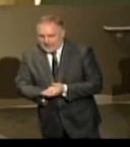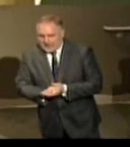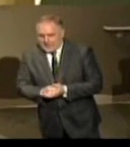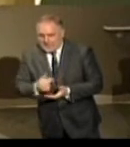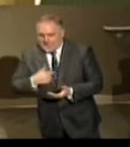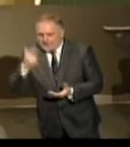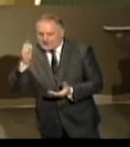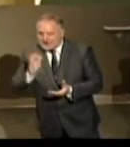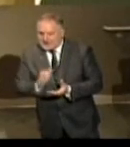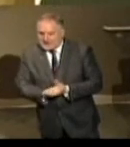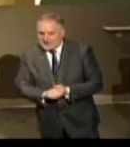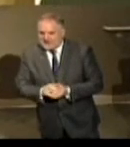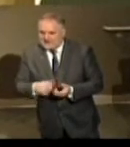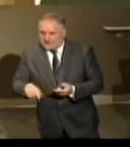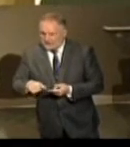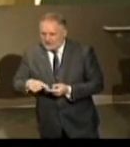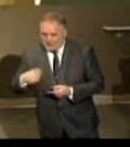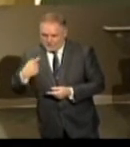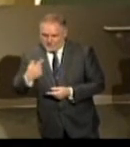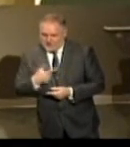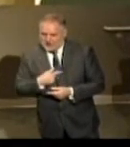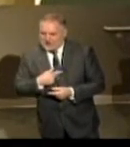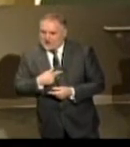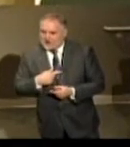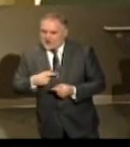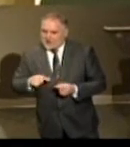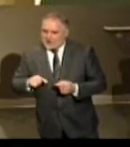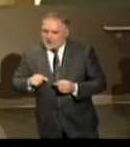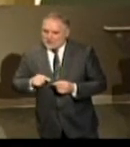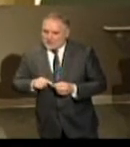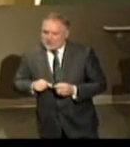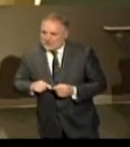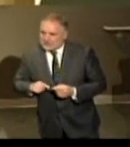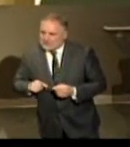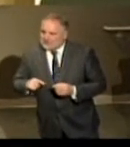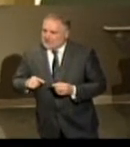I believe at the moment of conception, life begins.